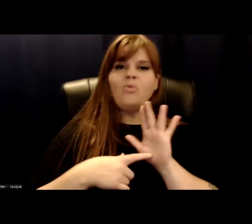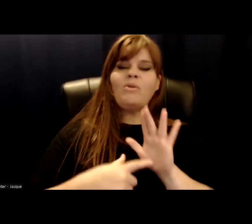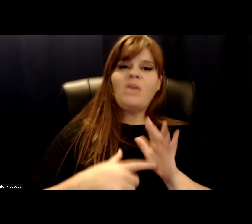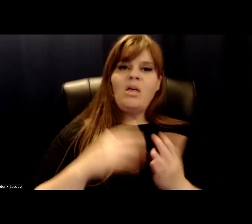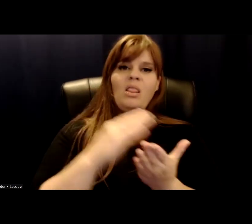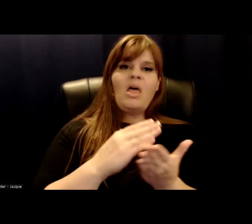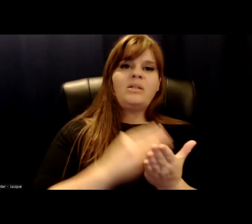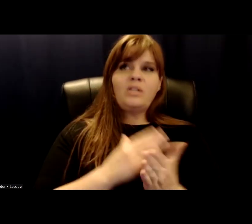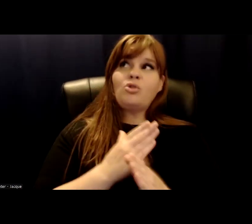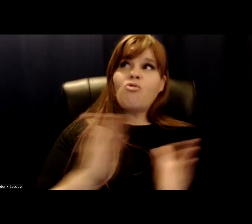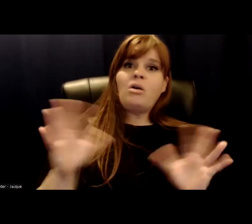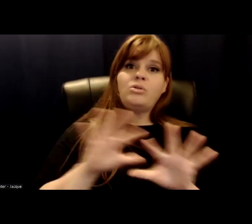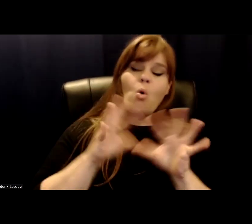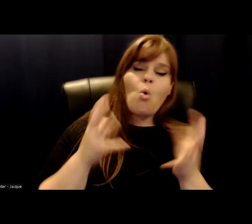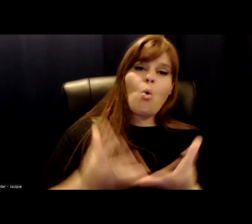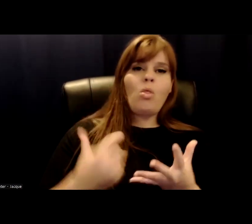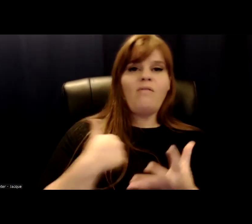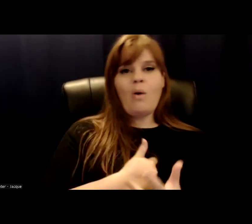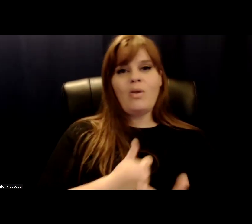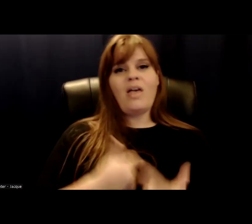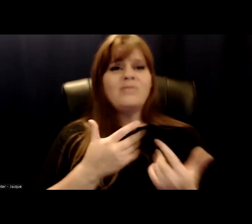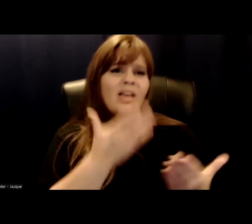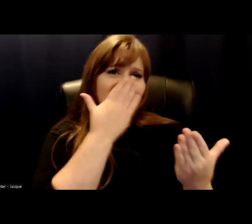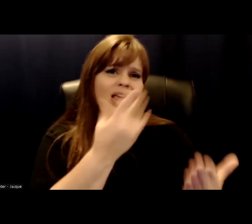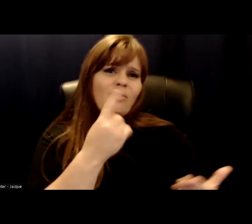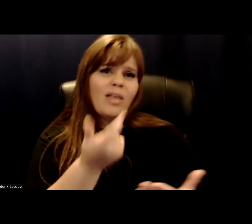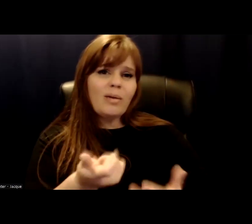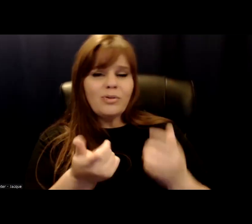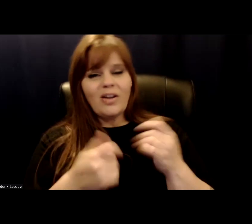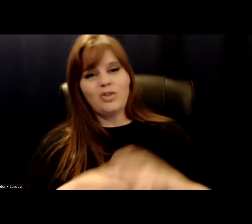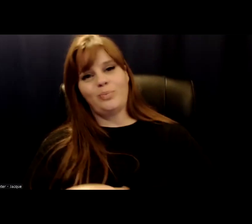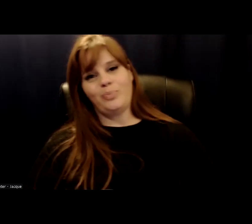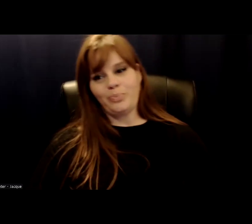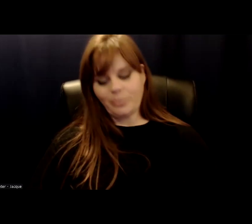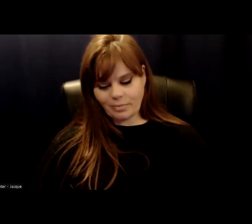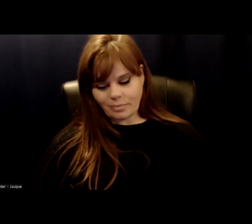of our life. Thank you for that observation.